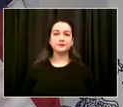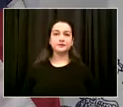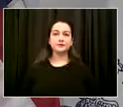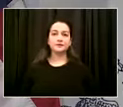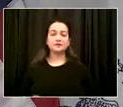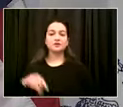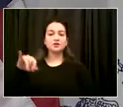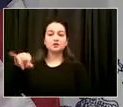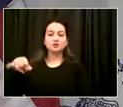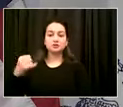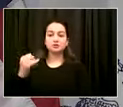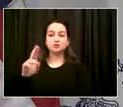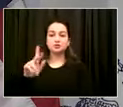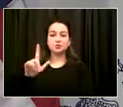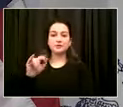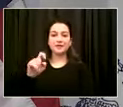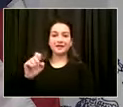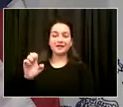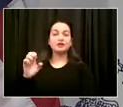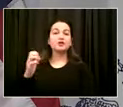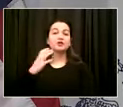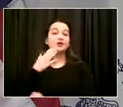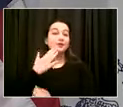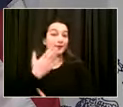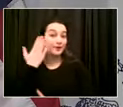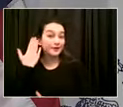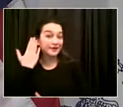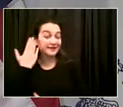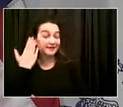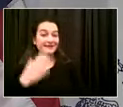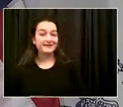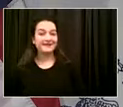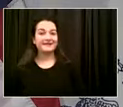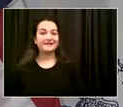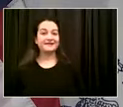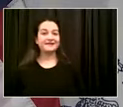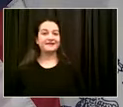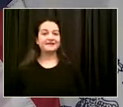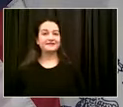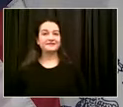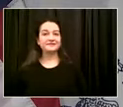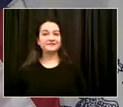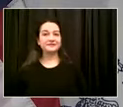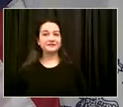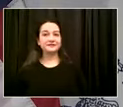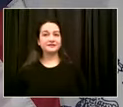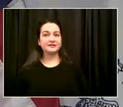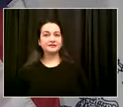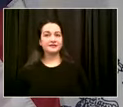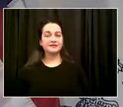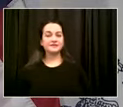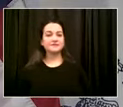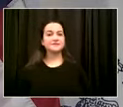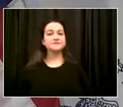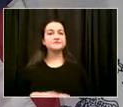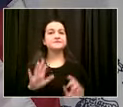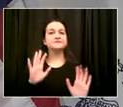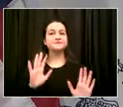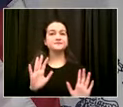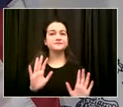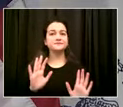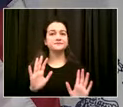talk about how long the vaccine actually lasts? Well, I'm mixing up I'm